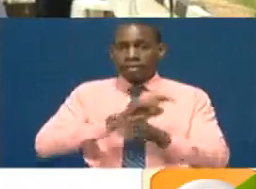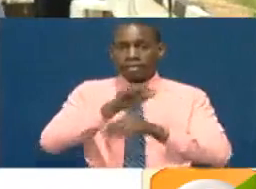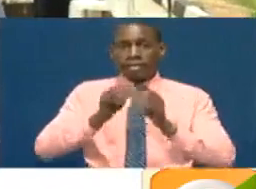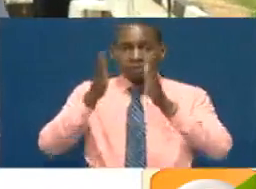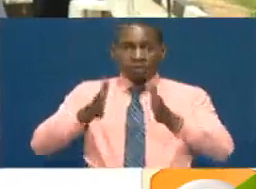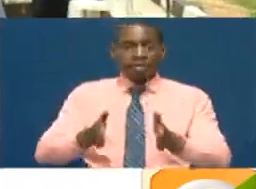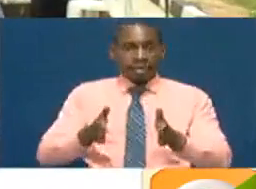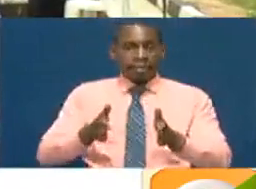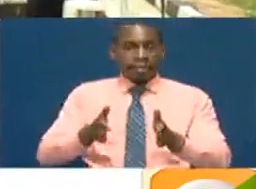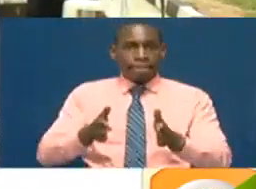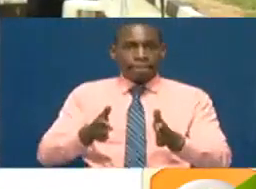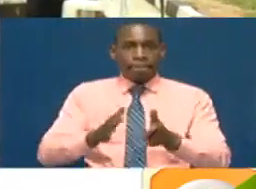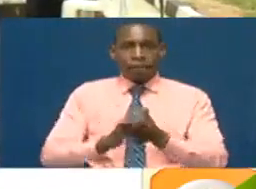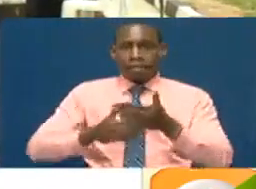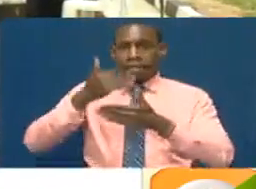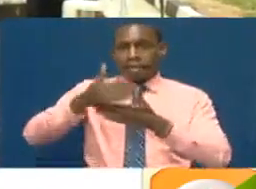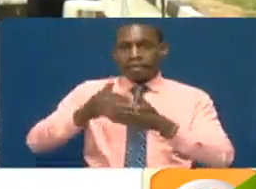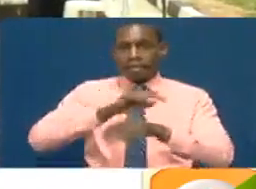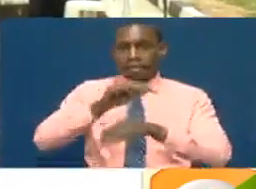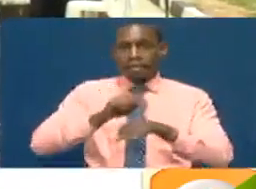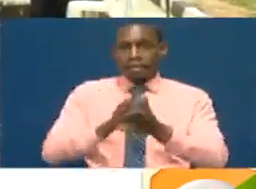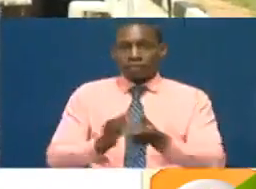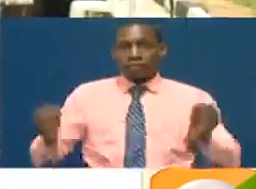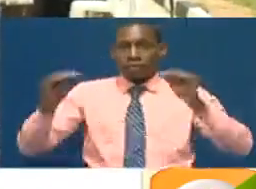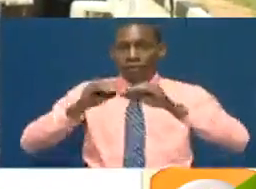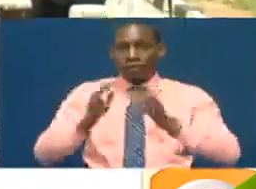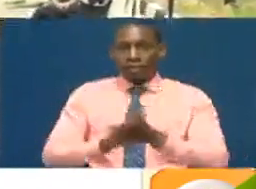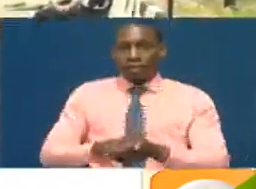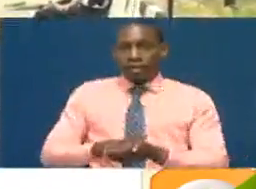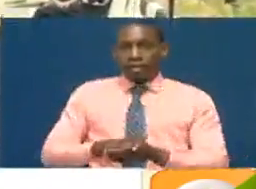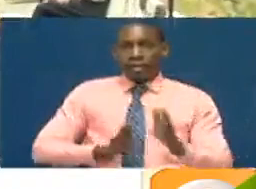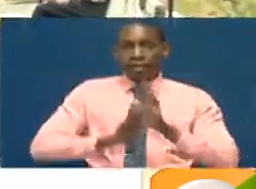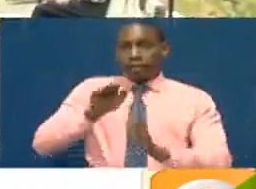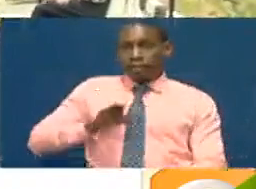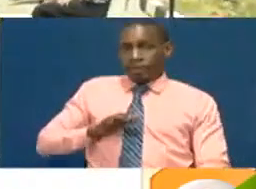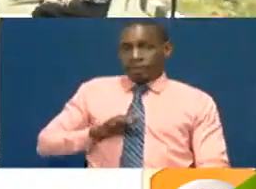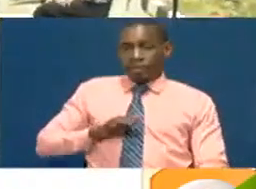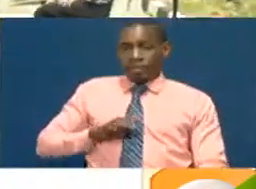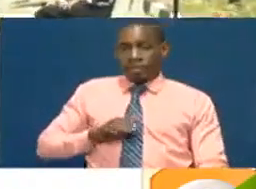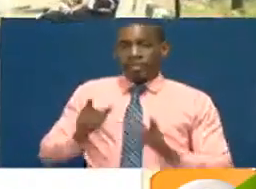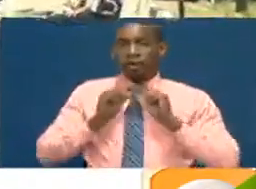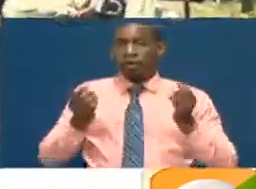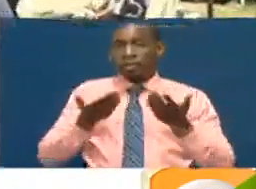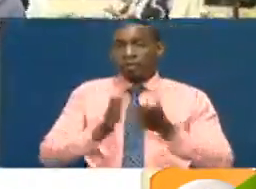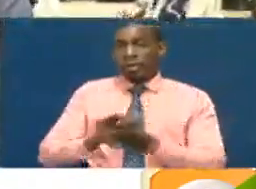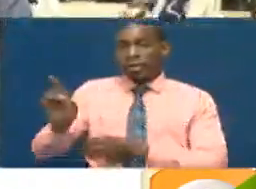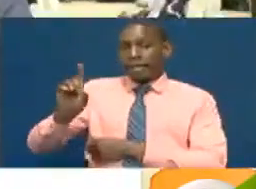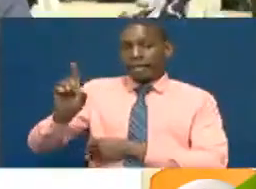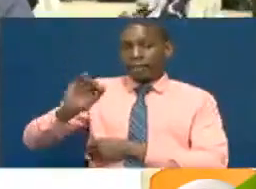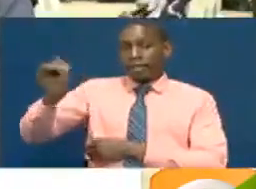national leader in the upcoming national conference of the Maendeleo ya Wanawake set to be held in